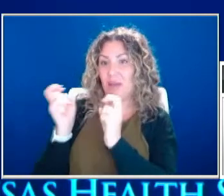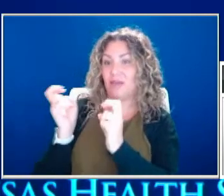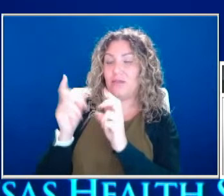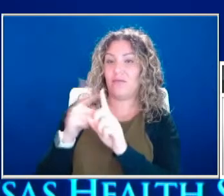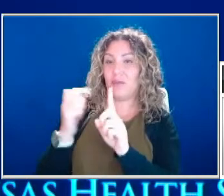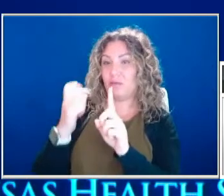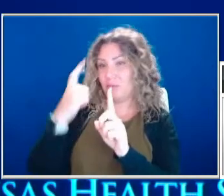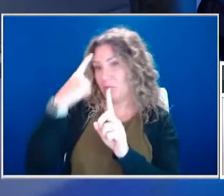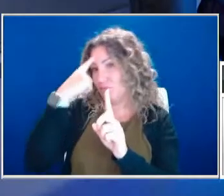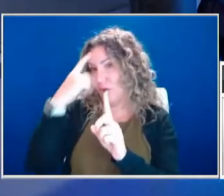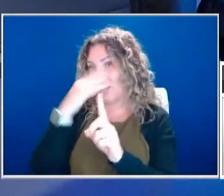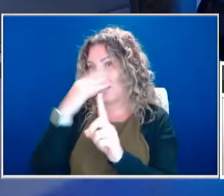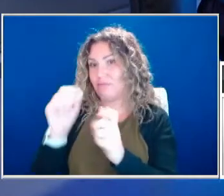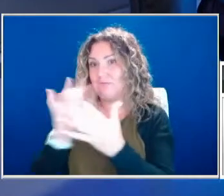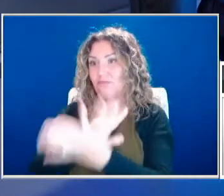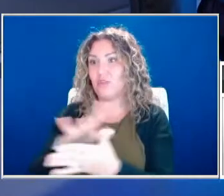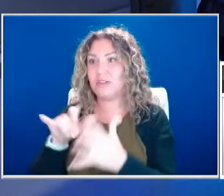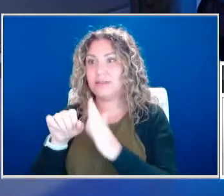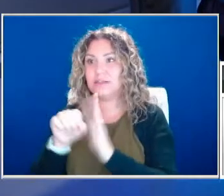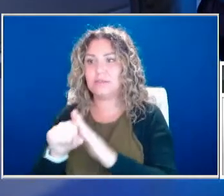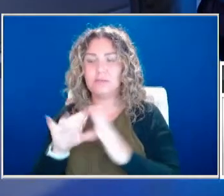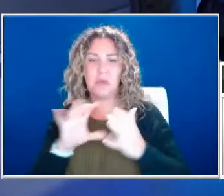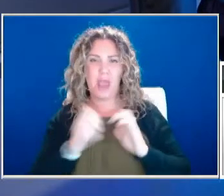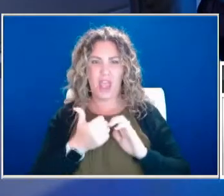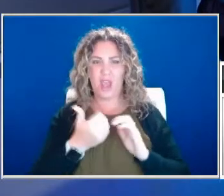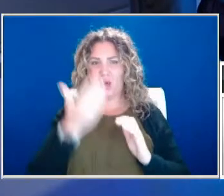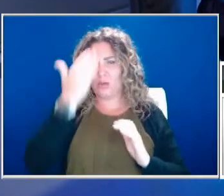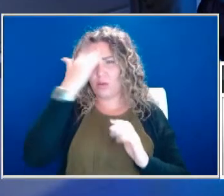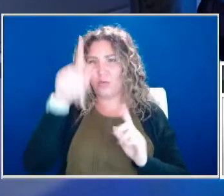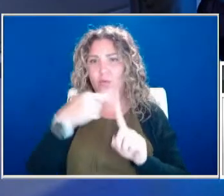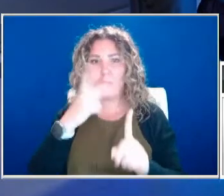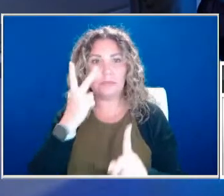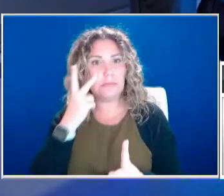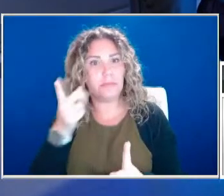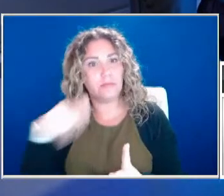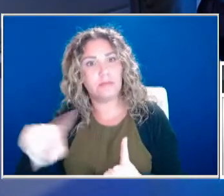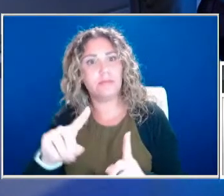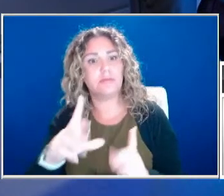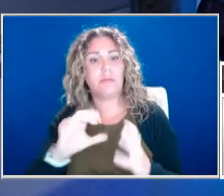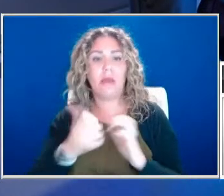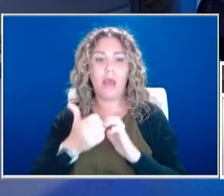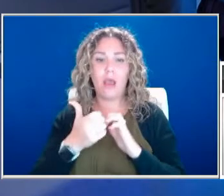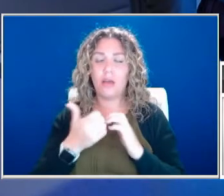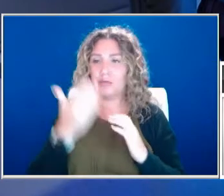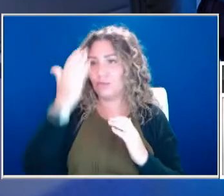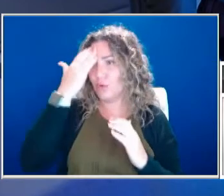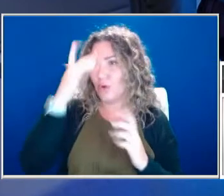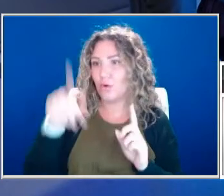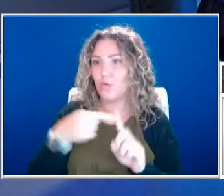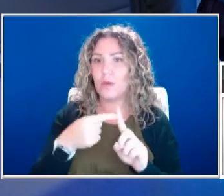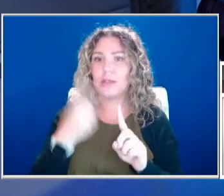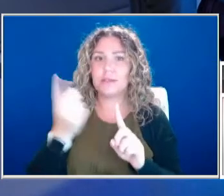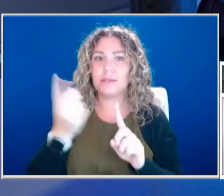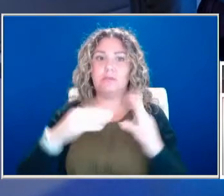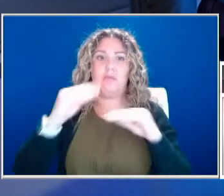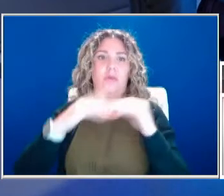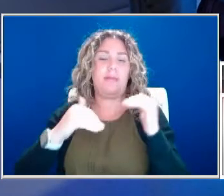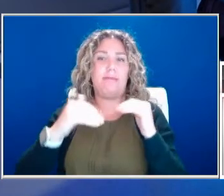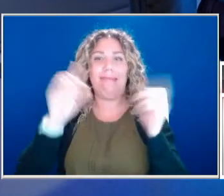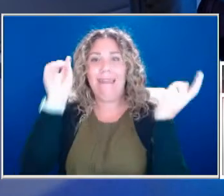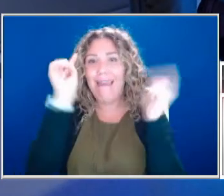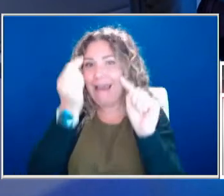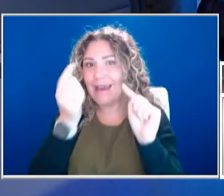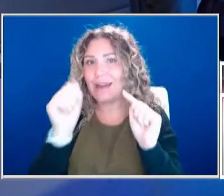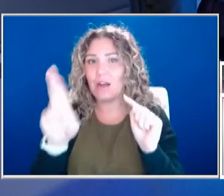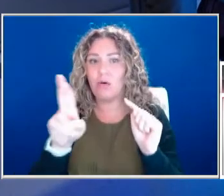symptoms from that. So how do we know when to come see you guys? How do we know when it's something more than just a headache or more than just feeling